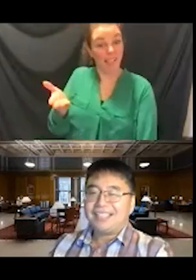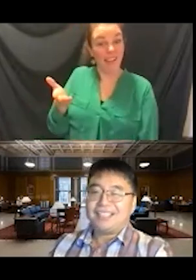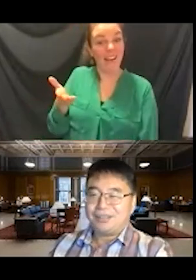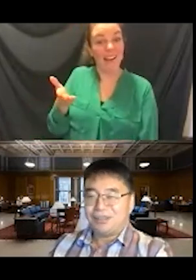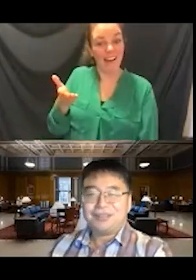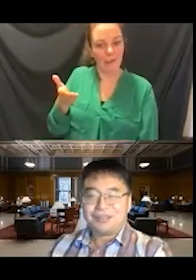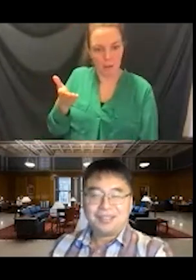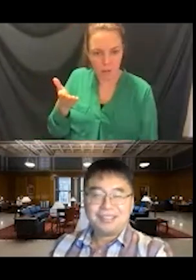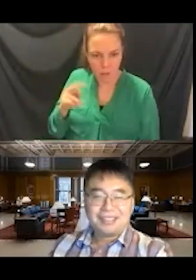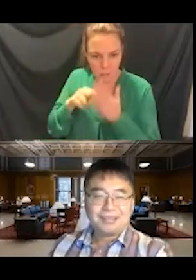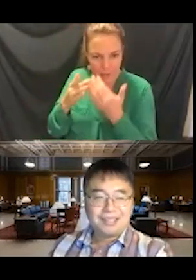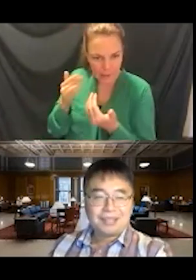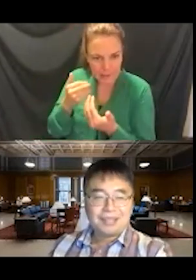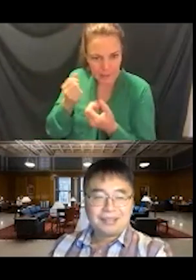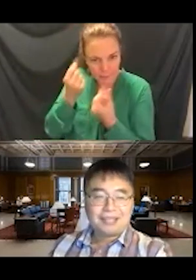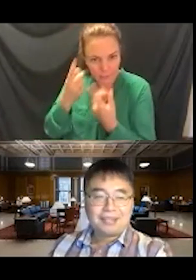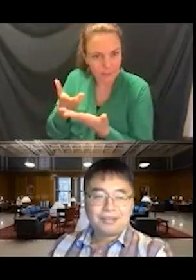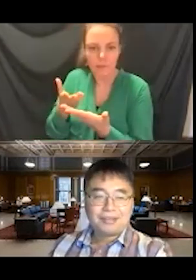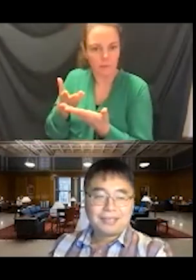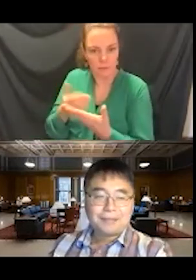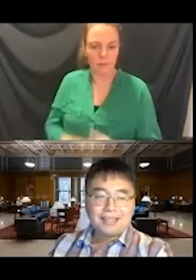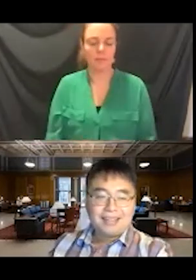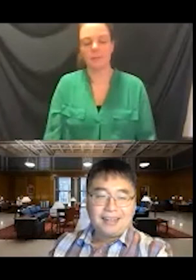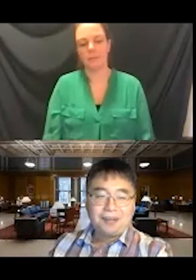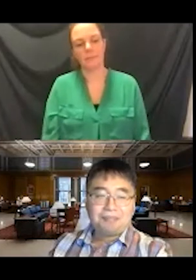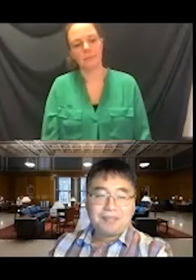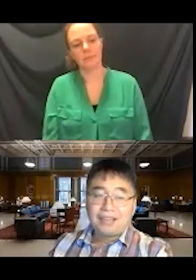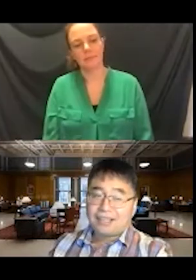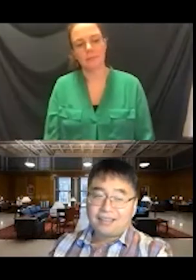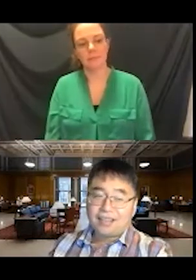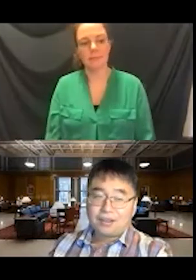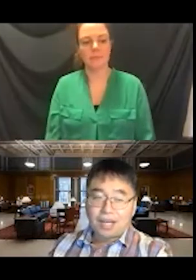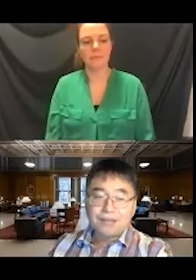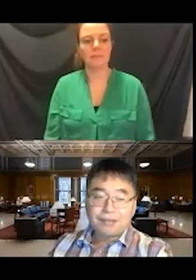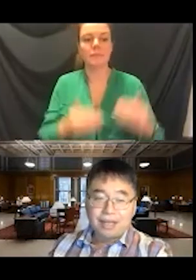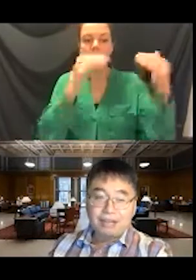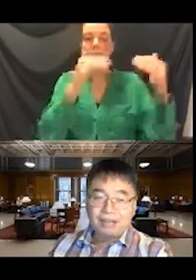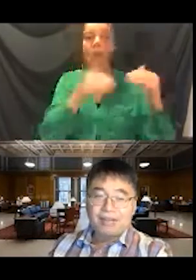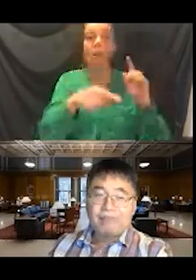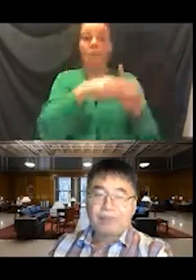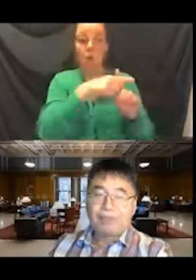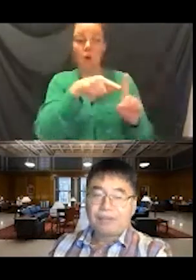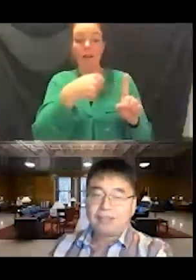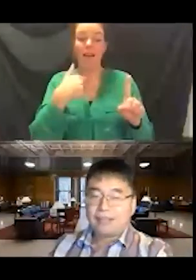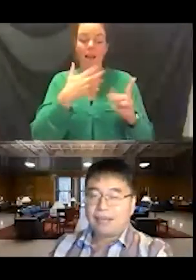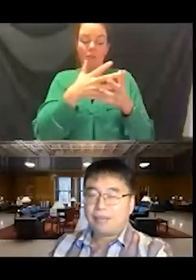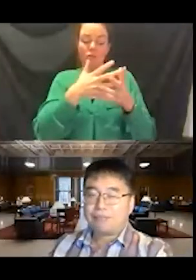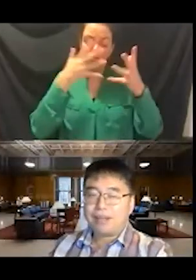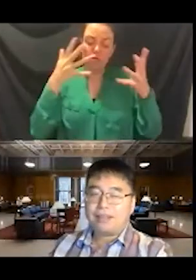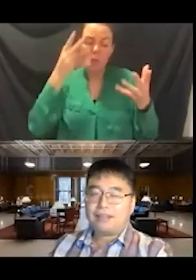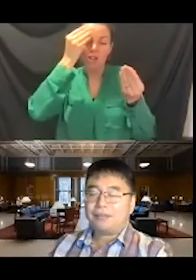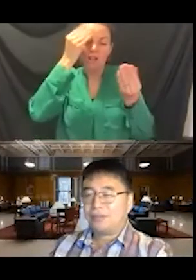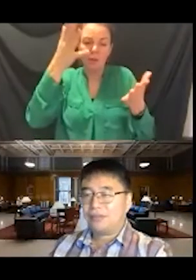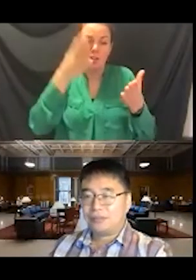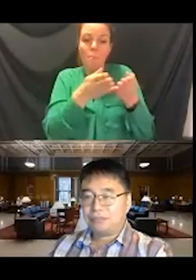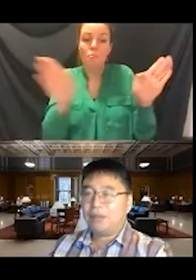it's easy to use, right? As I mentioned. And it contains a lot of information, right? Both breadth and depth, and breadth